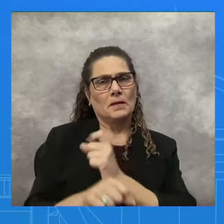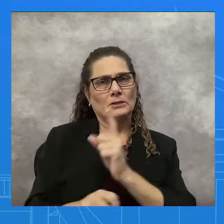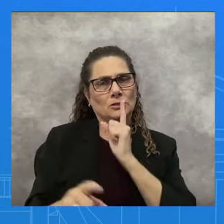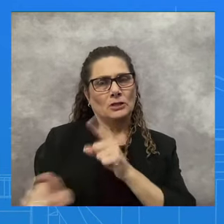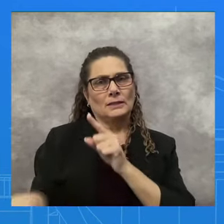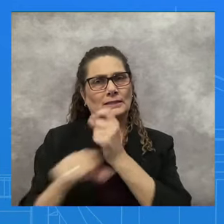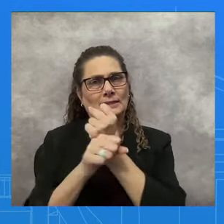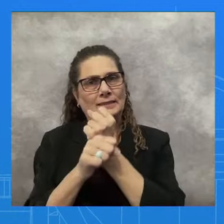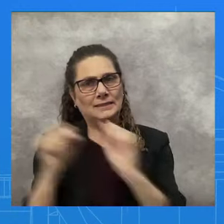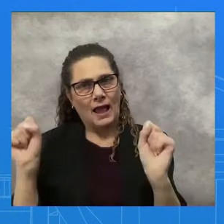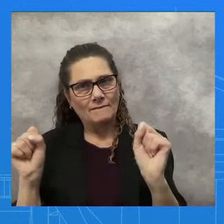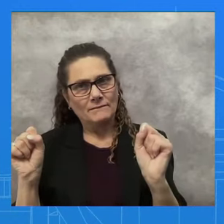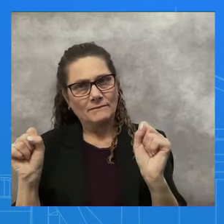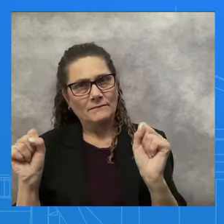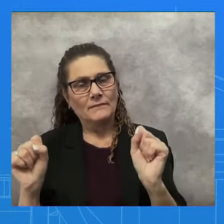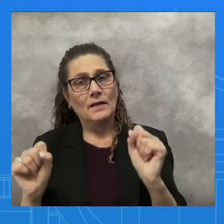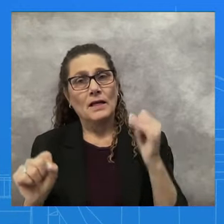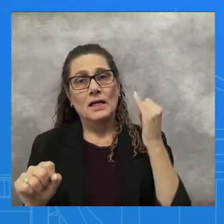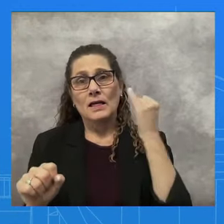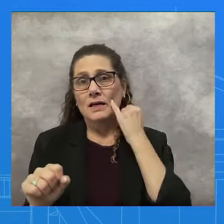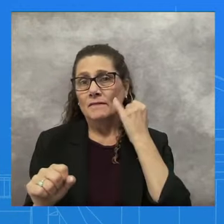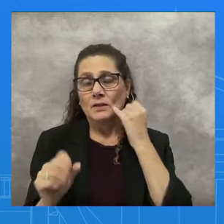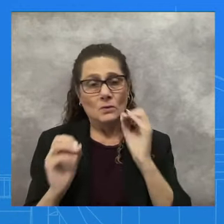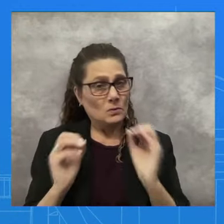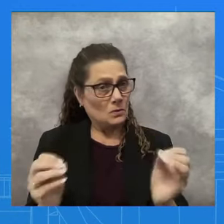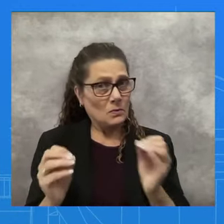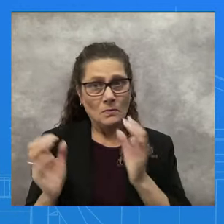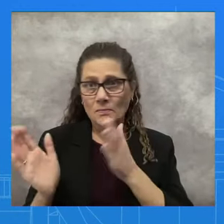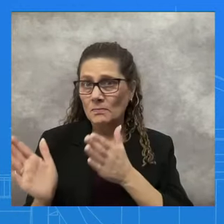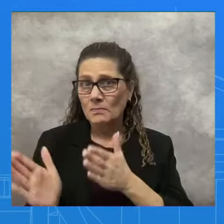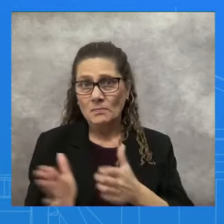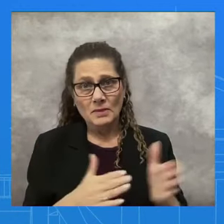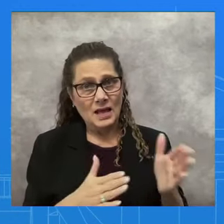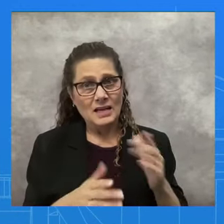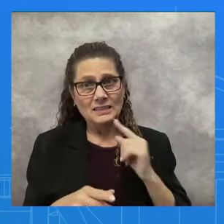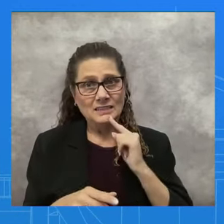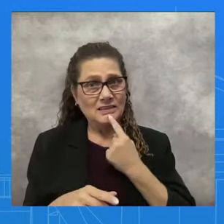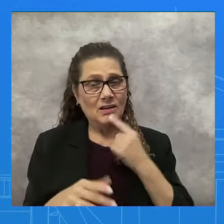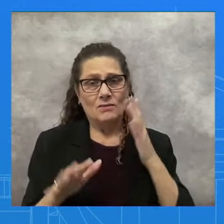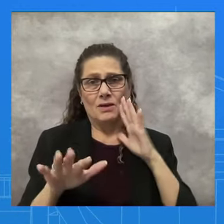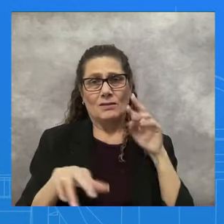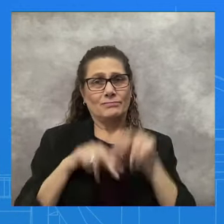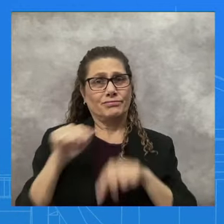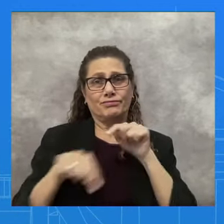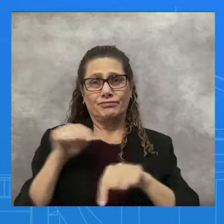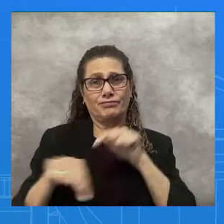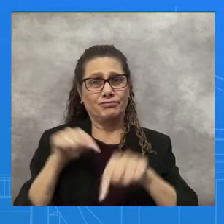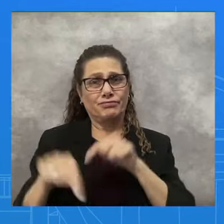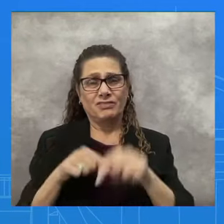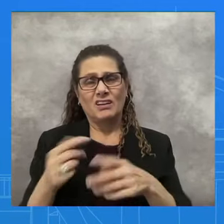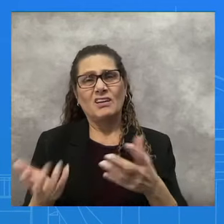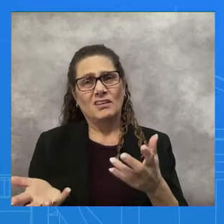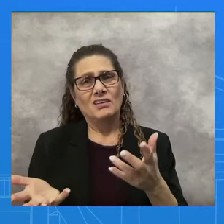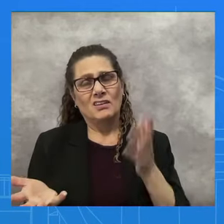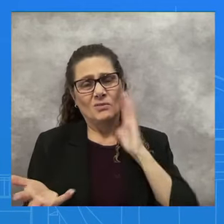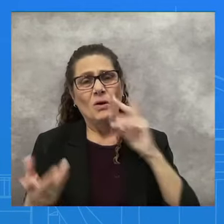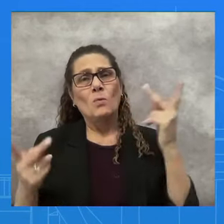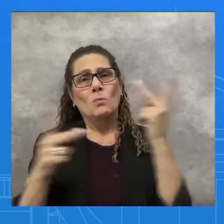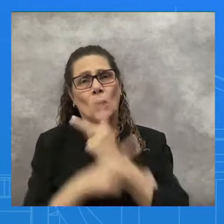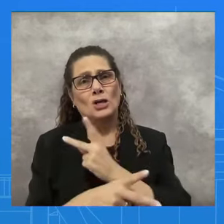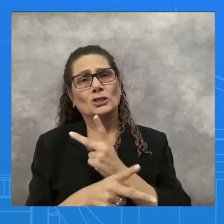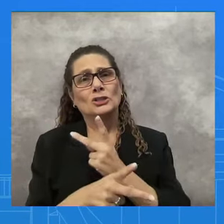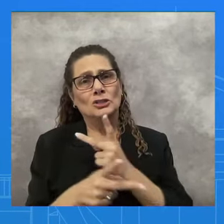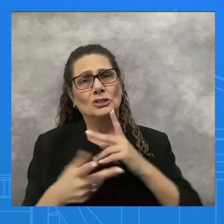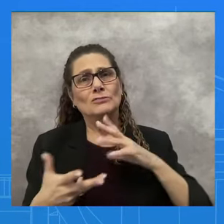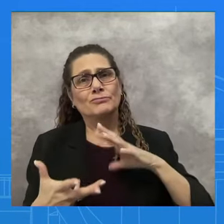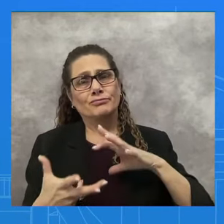plan, a major operation in Rafah would be a disaster. We agree with that. And we're continuing to talk to our Israeli counterparts